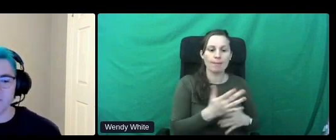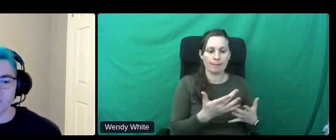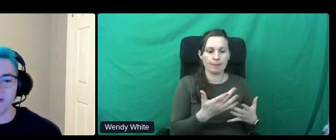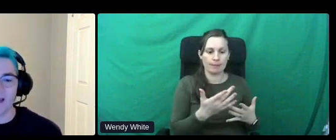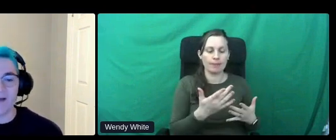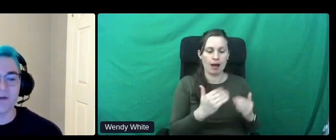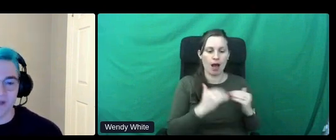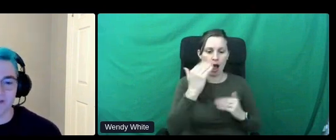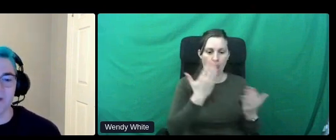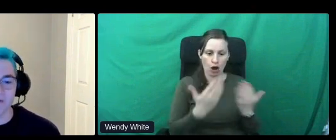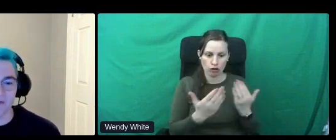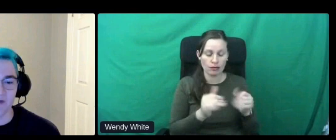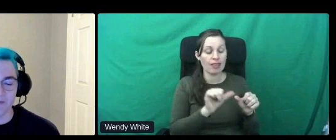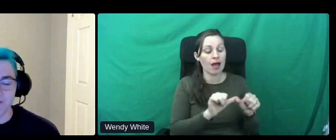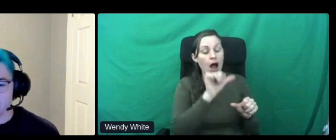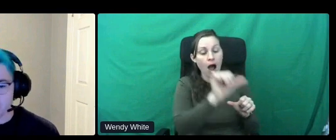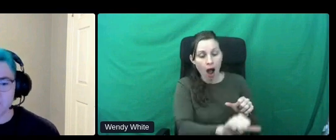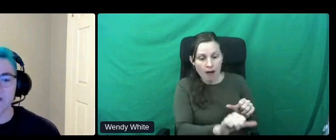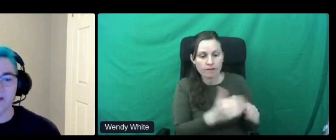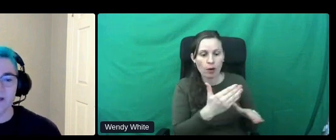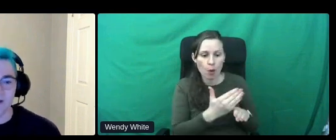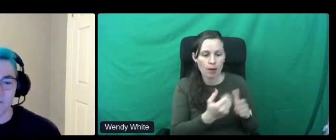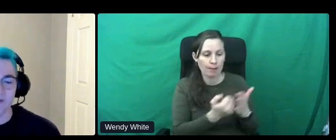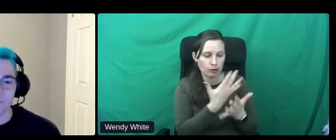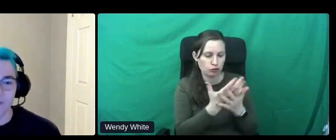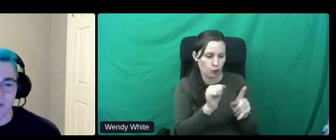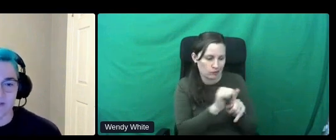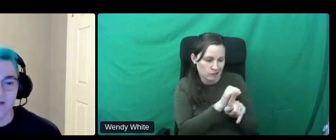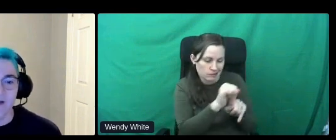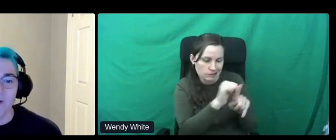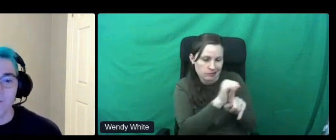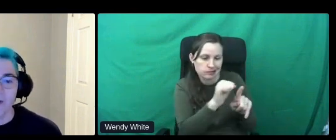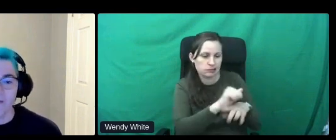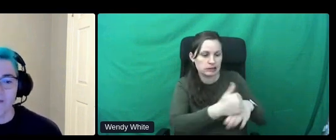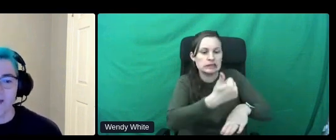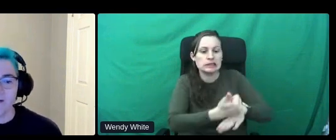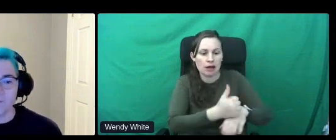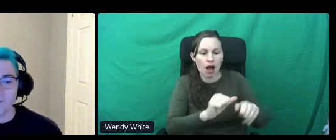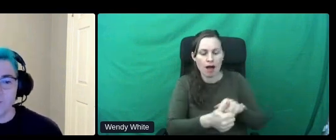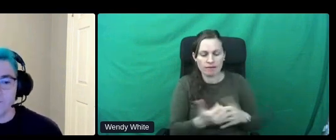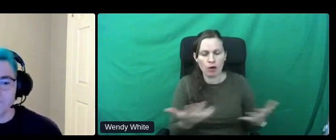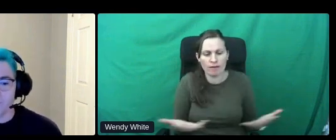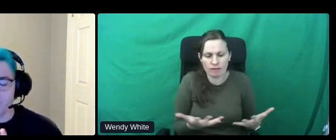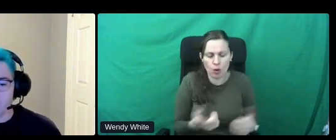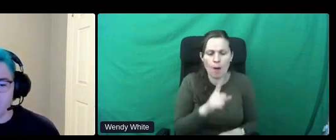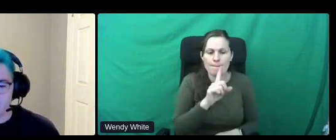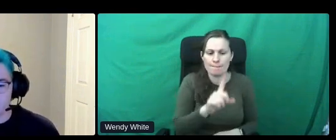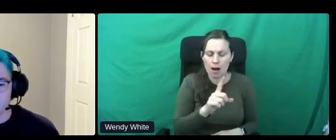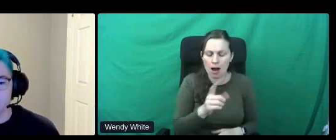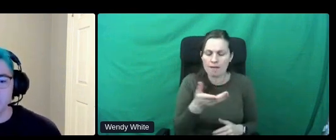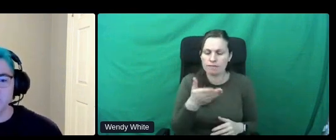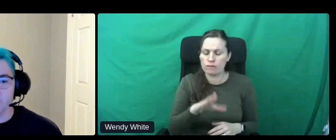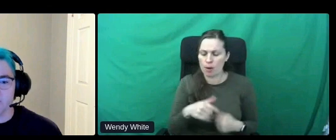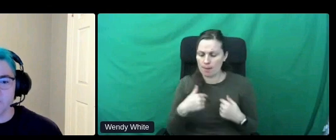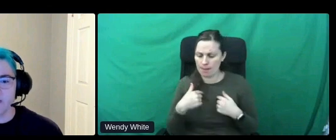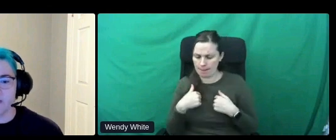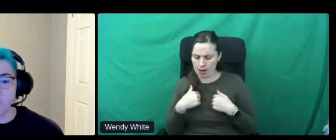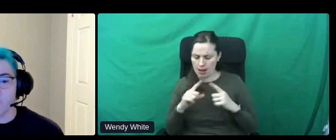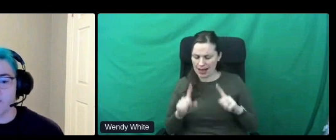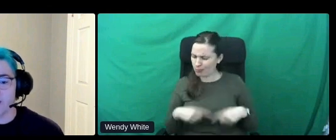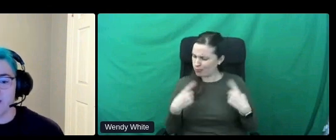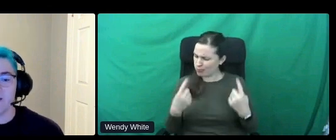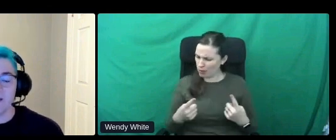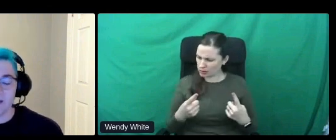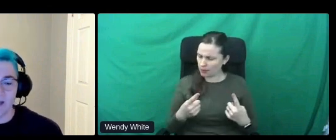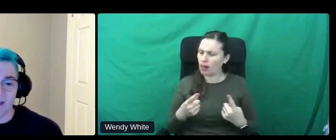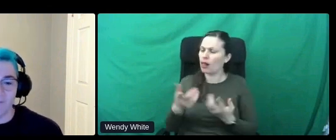took a lot of work after that to make sure that it was tuned and that it was in place, but that move from impossible to something that